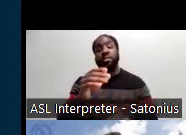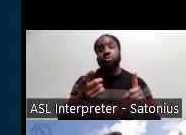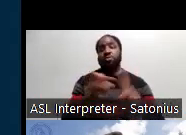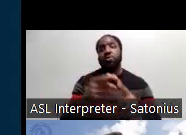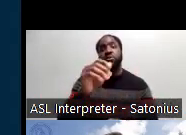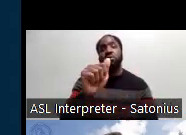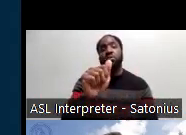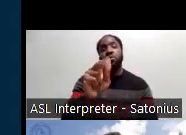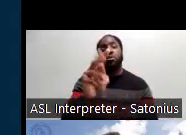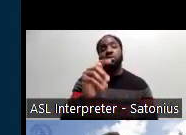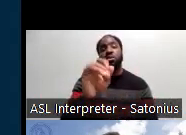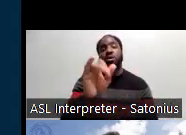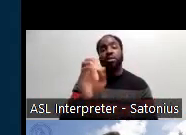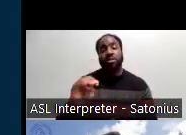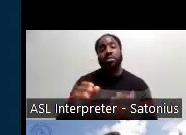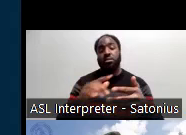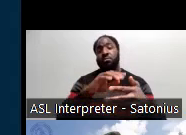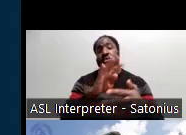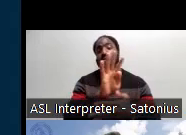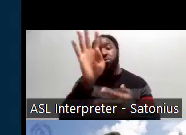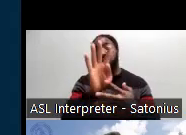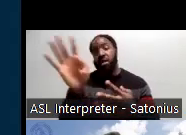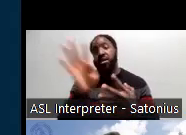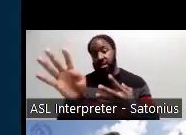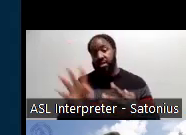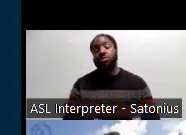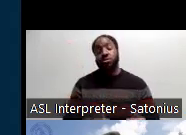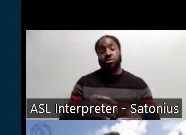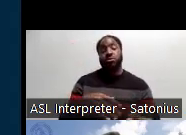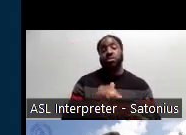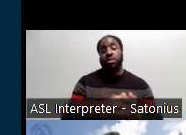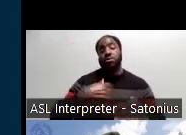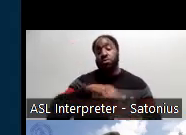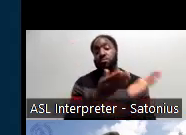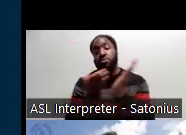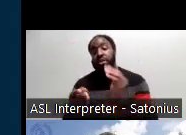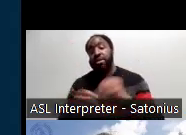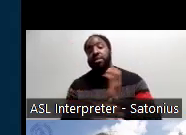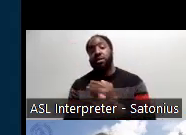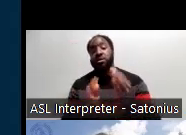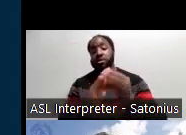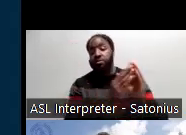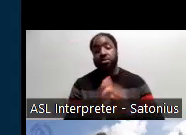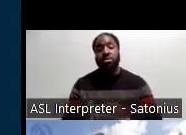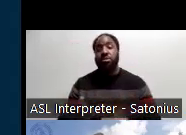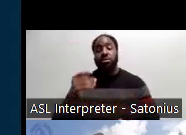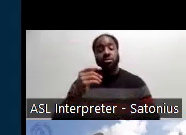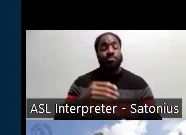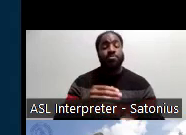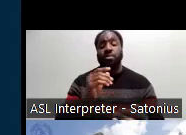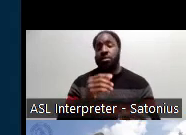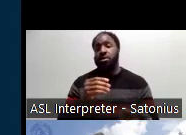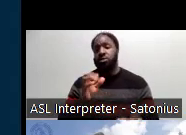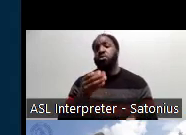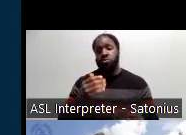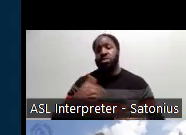too, as one of our fastest growing IDDs to bring into our community of aging and disability. So there's things to work